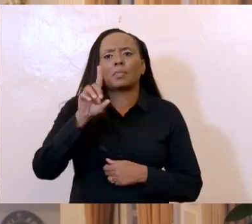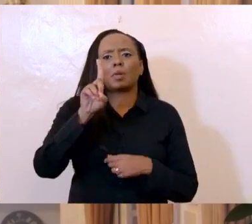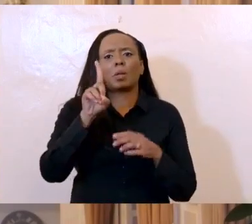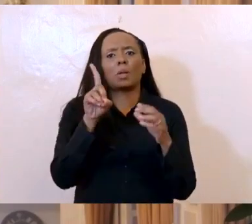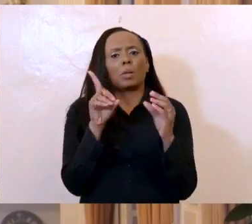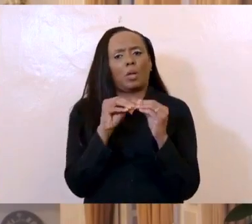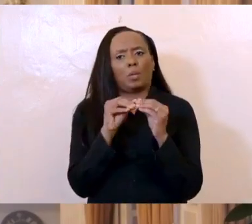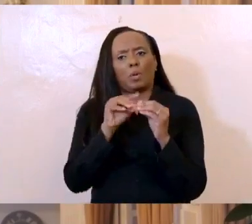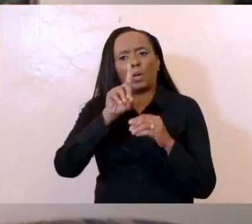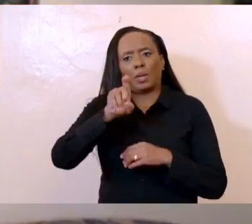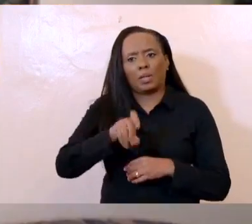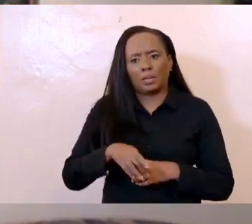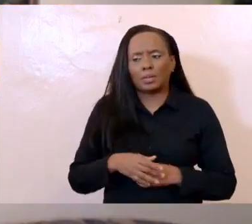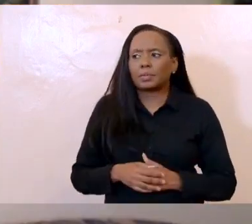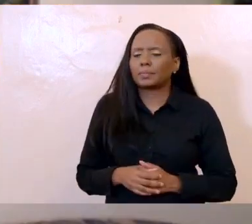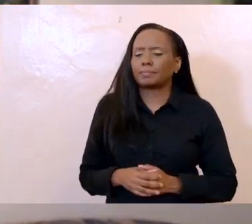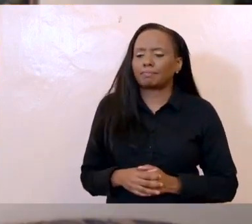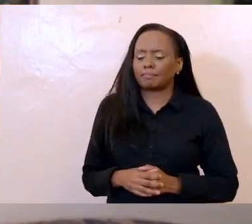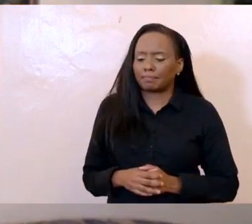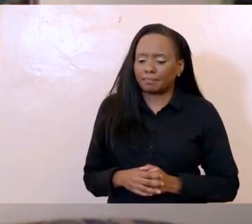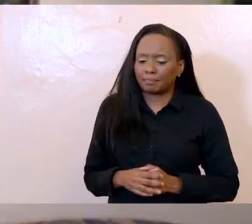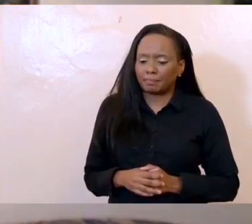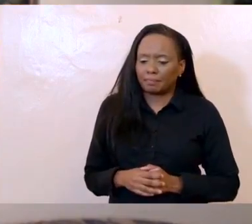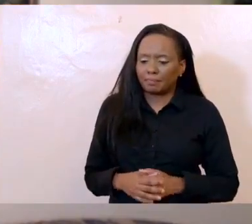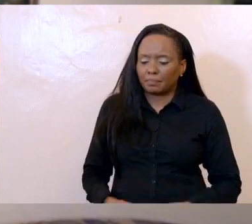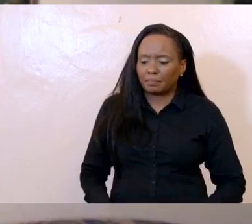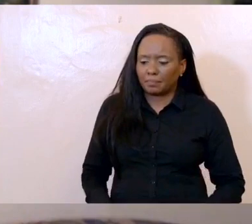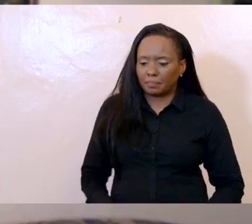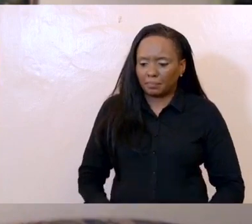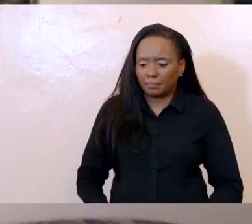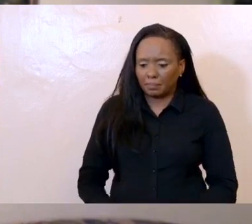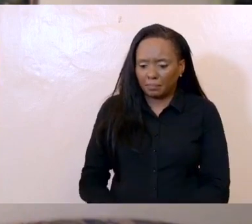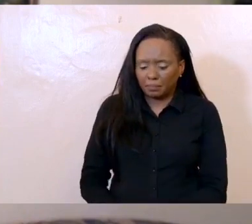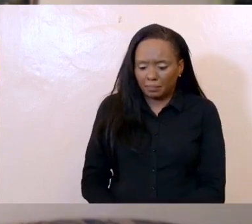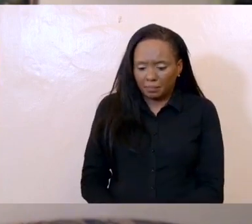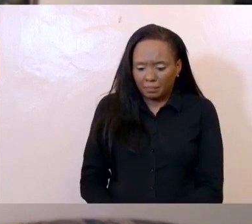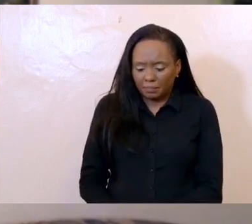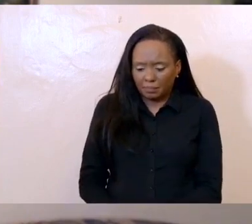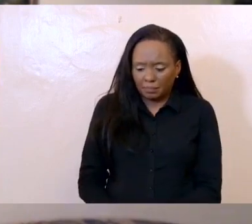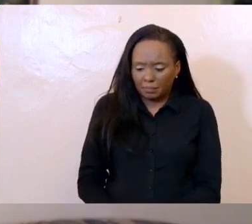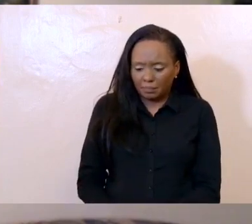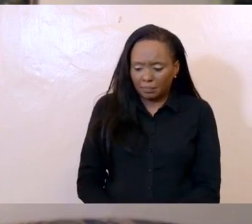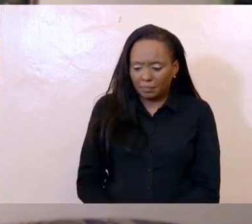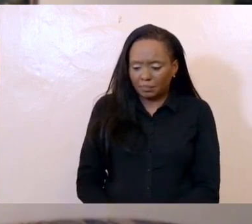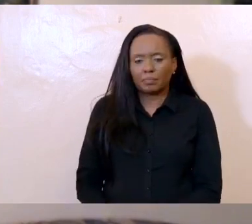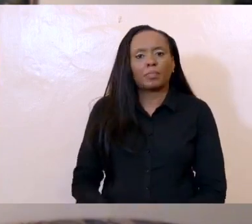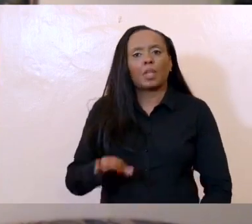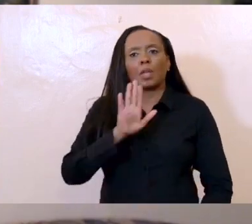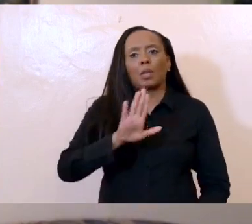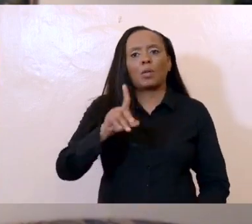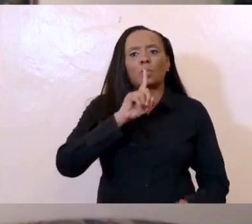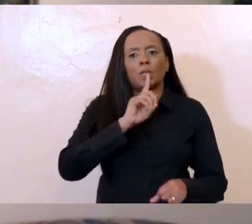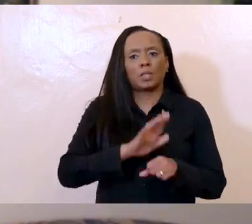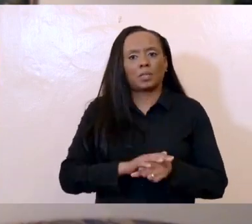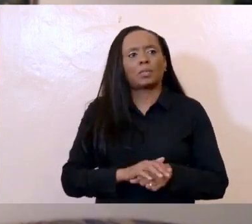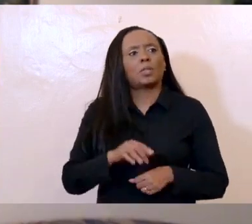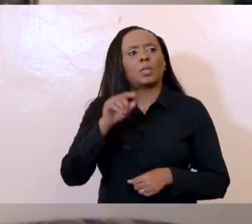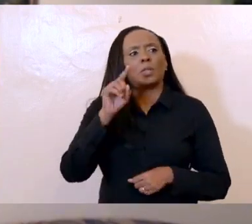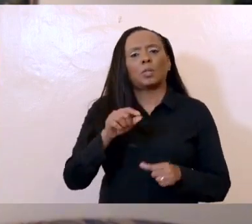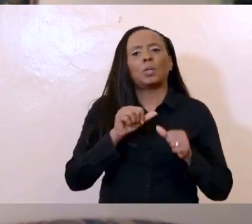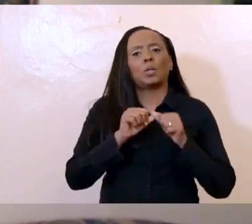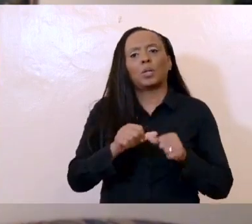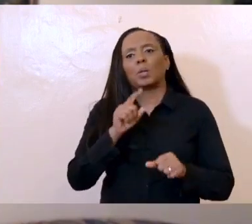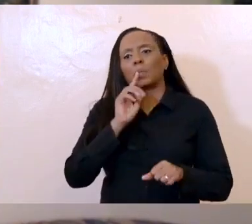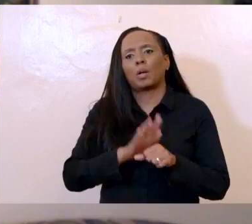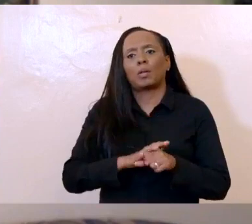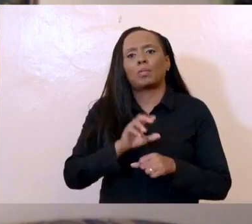on this, if I can. It has to do with your assurances. You have been giving us assurances since